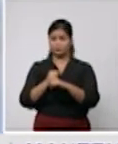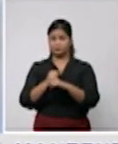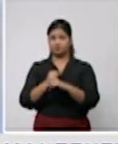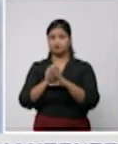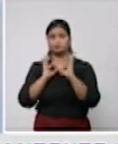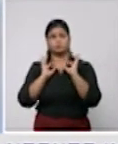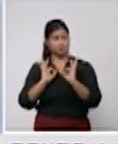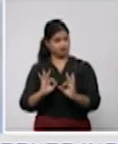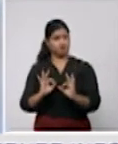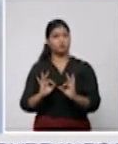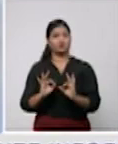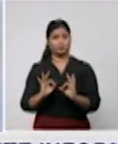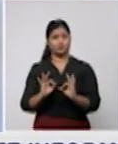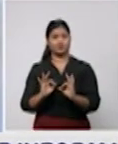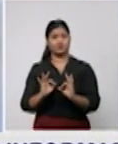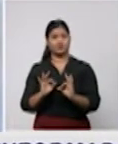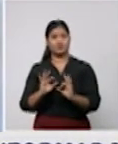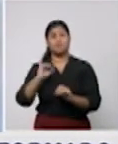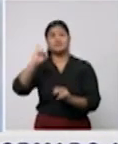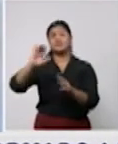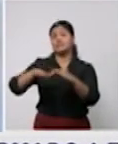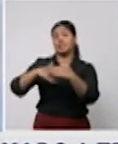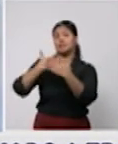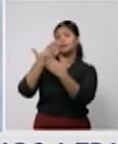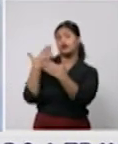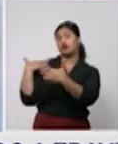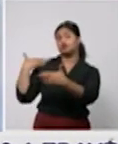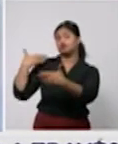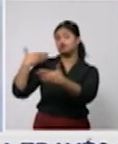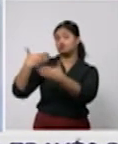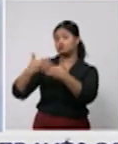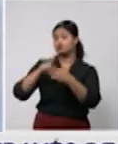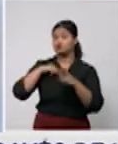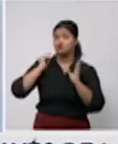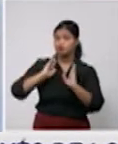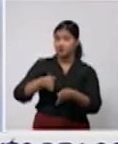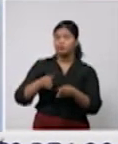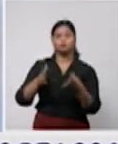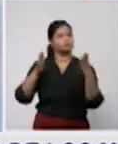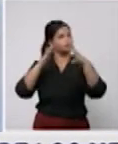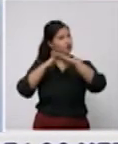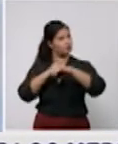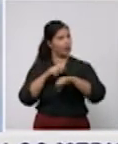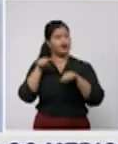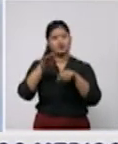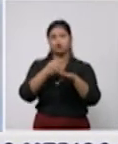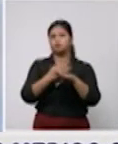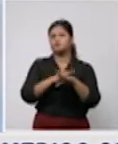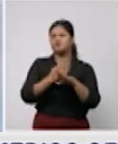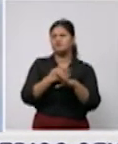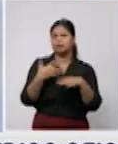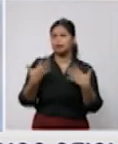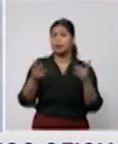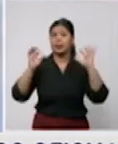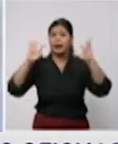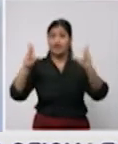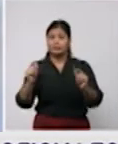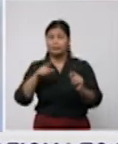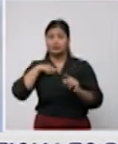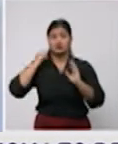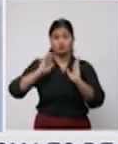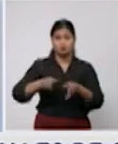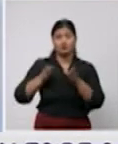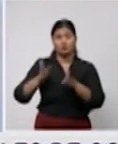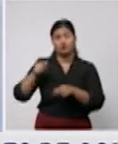490, or 98.8%, are clinically stable. No deaths have been reported in